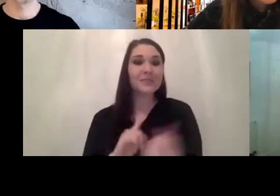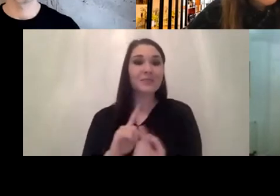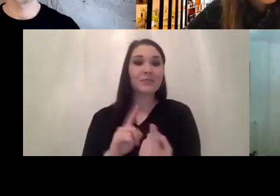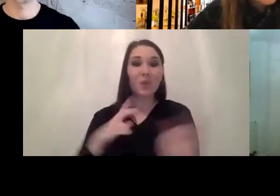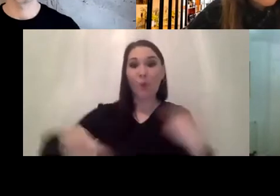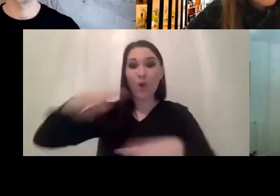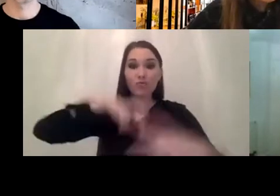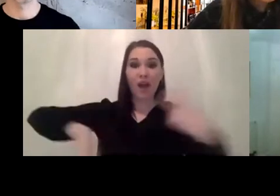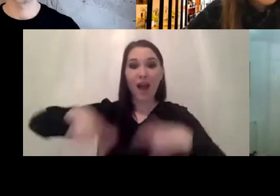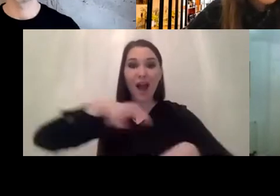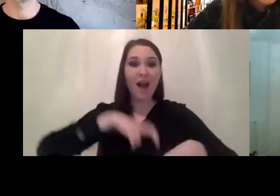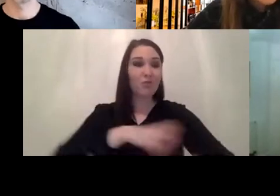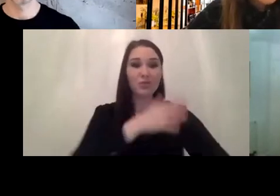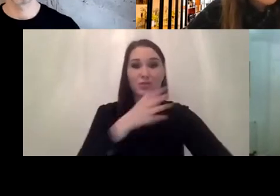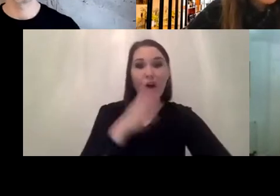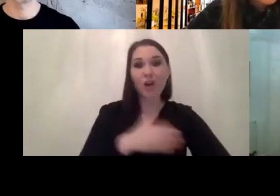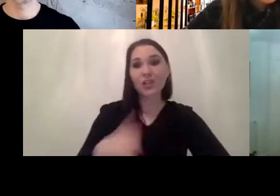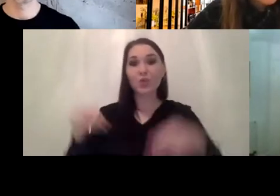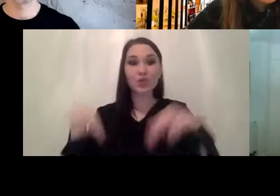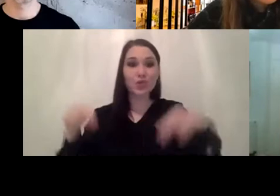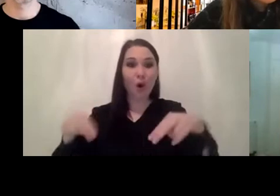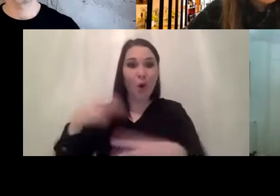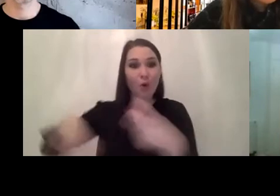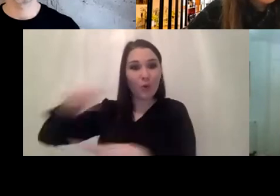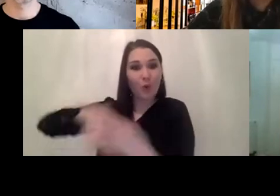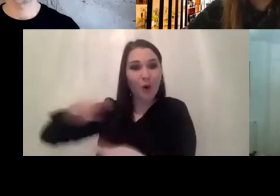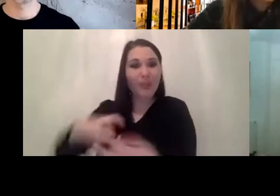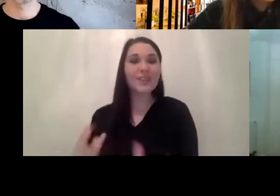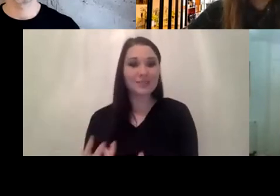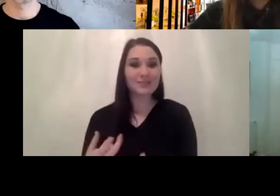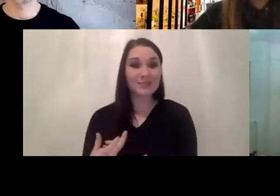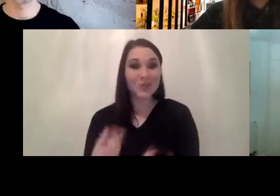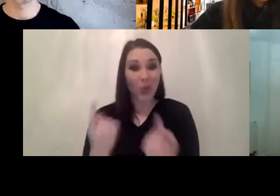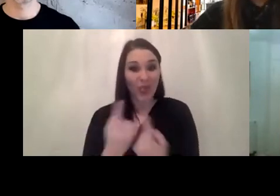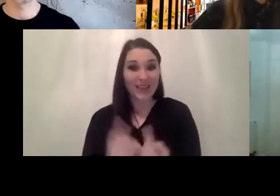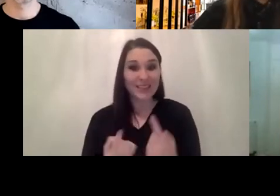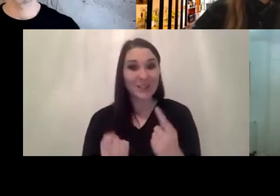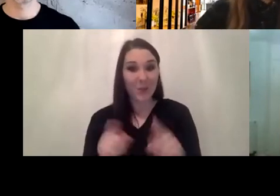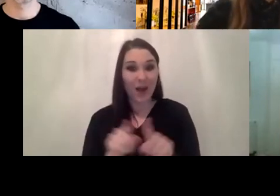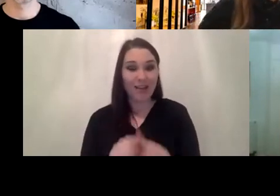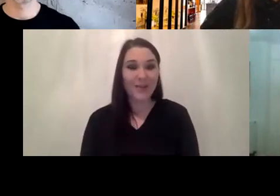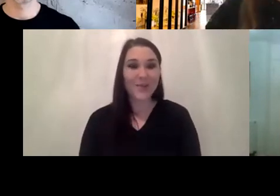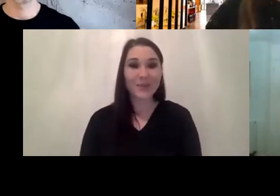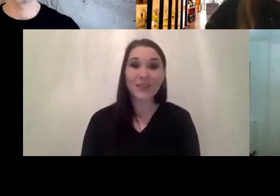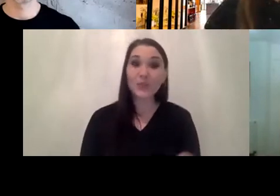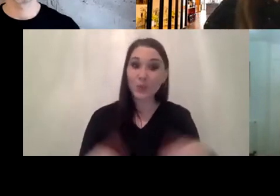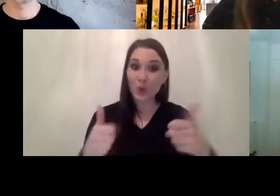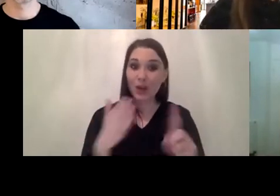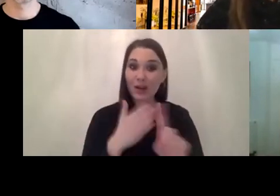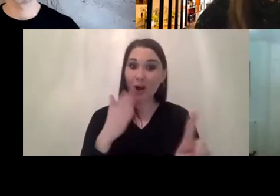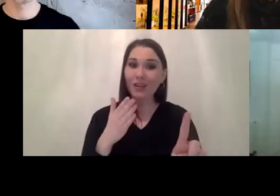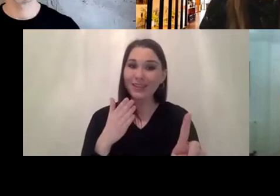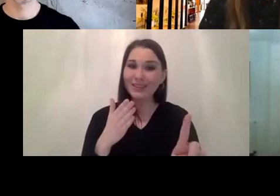the garden, or you're out walking the dog and you can do those calls as well. I think it's also good to acknowledge that some people have found it harder